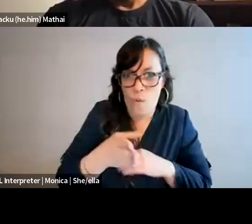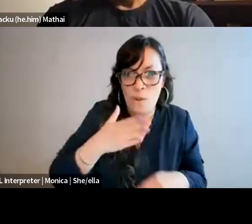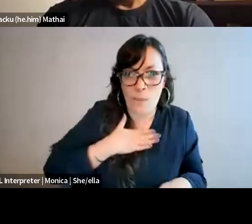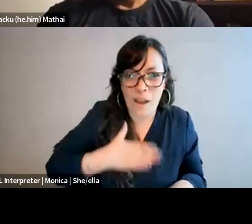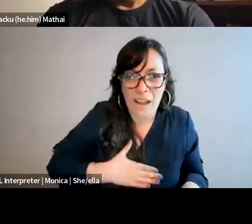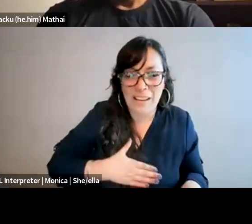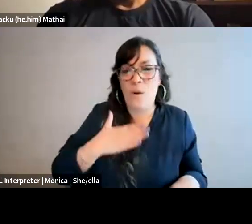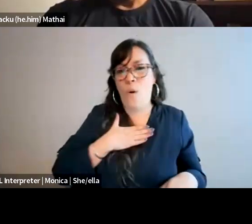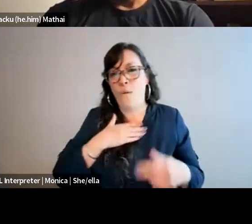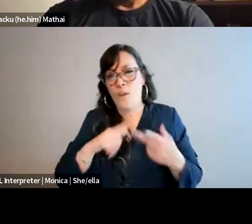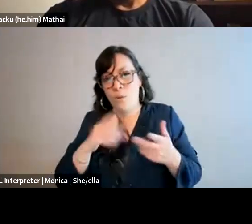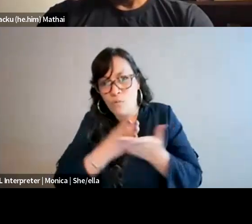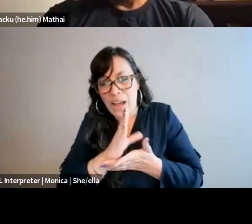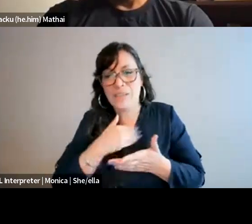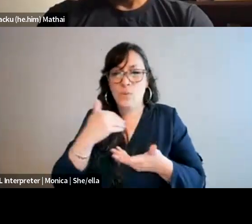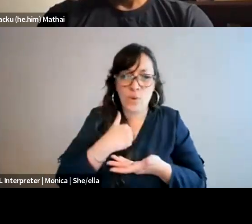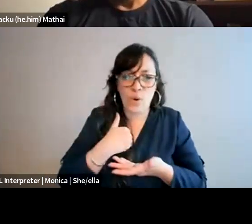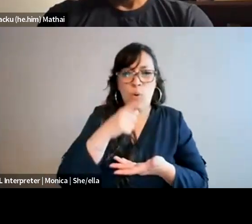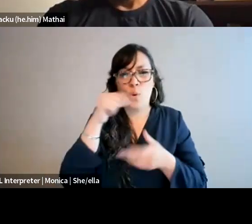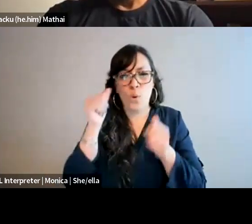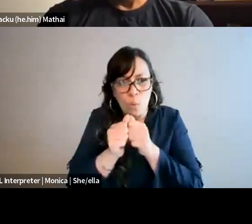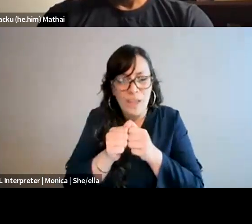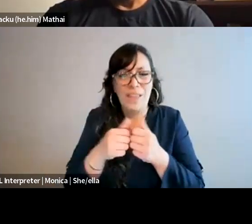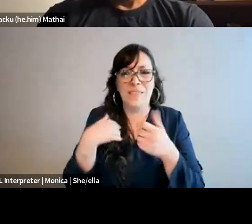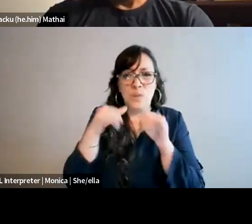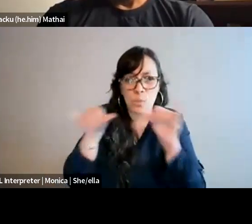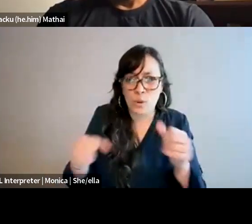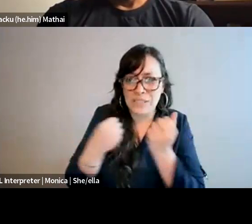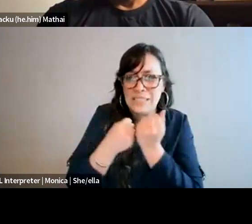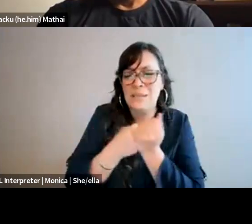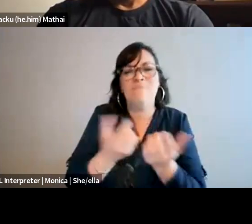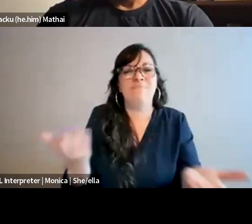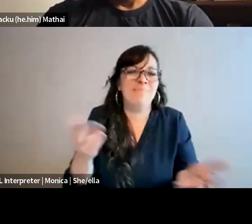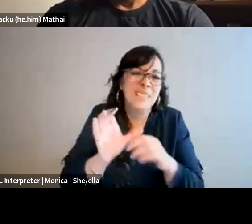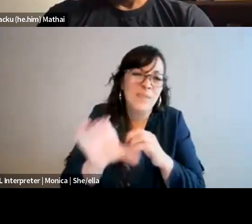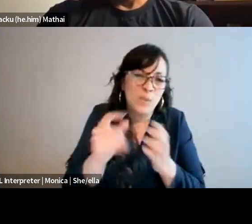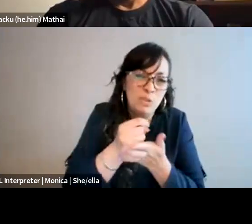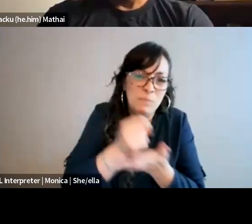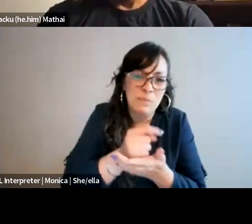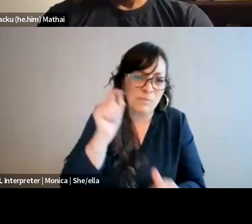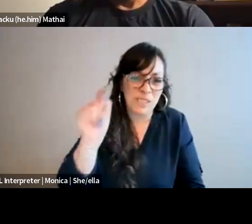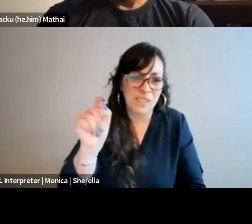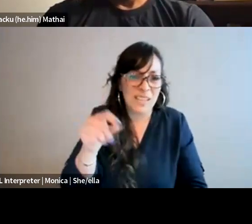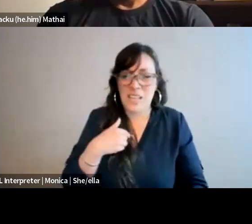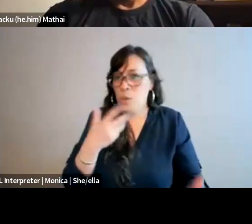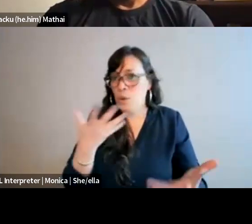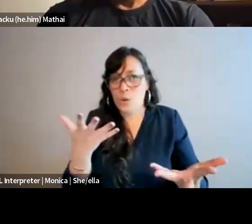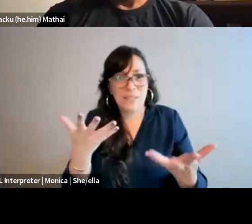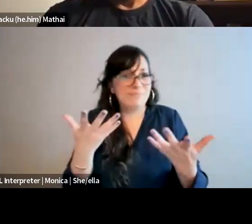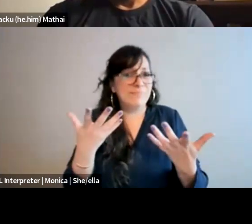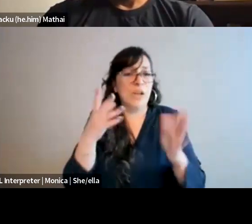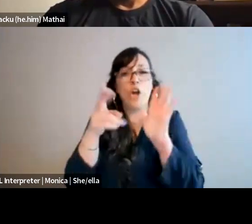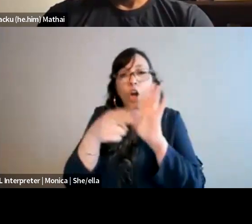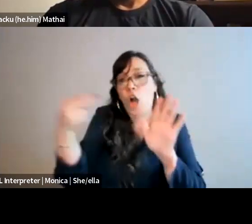your rights, over your soul, over who you are with, who your support system is, that is forced treatment. You can package it any different way,